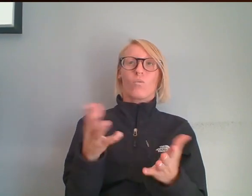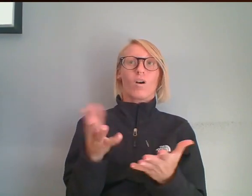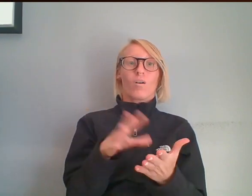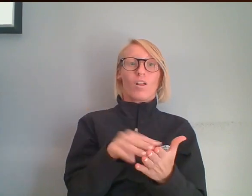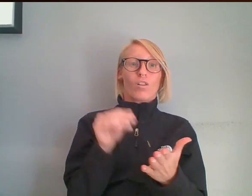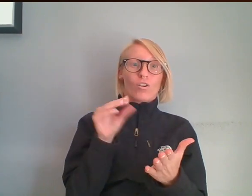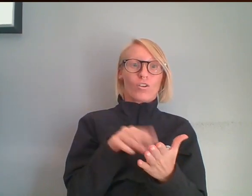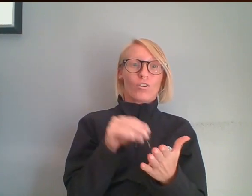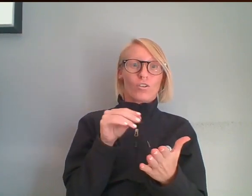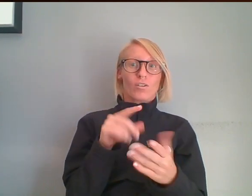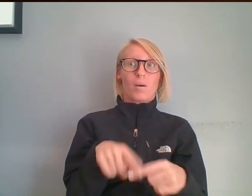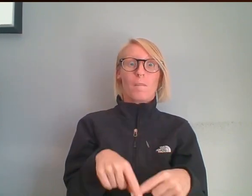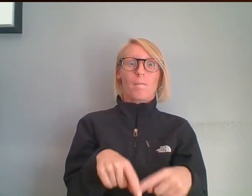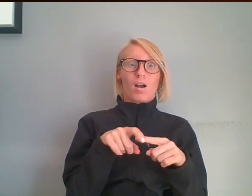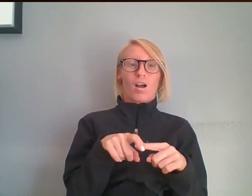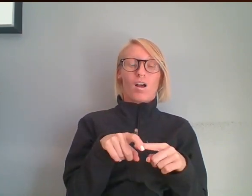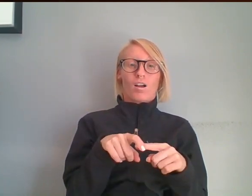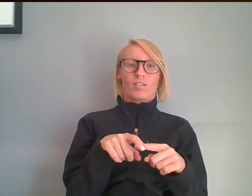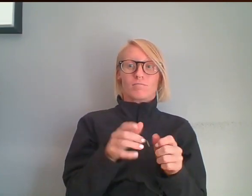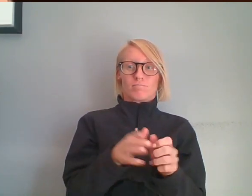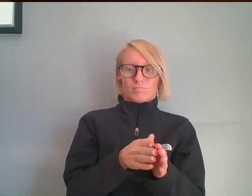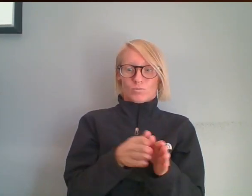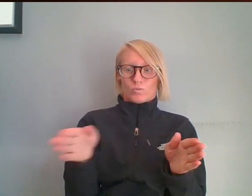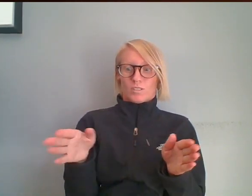You have to pause between the words.